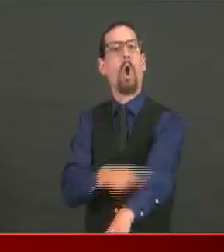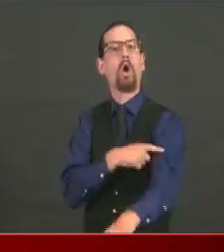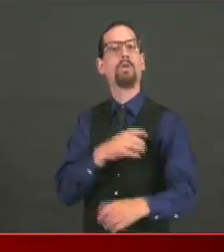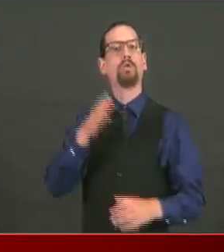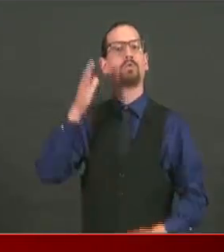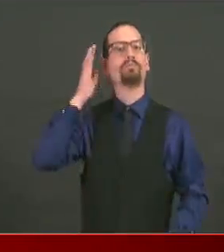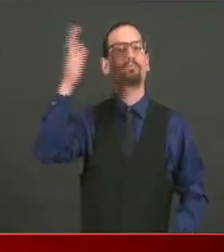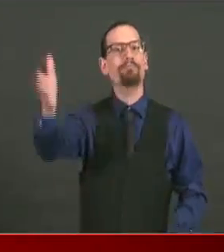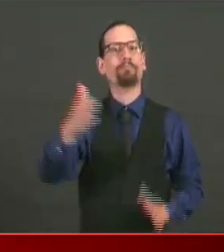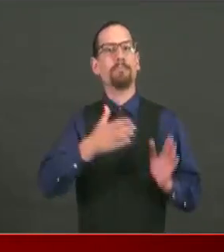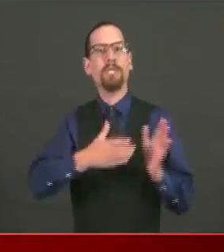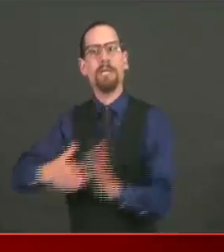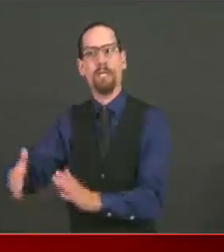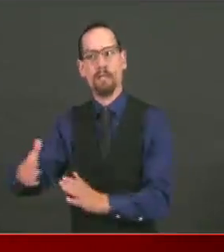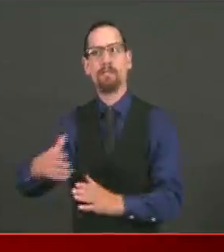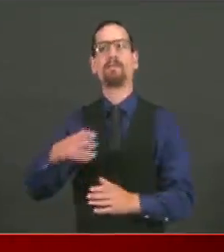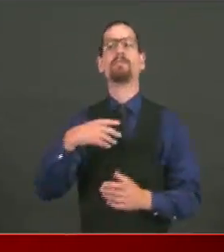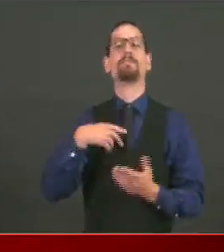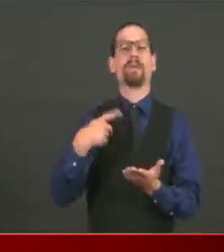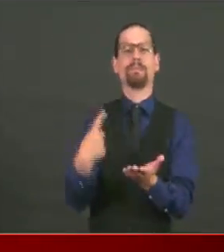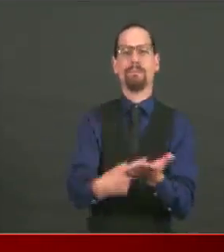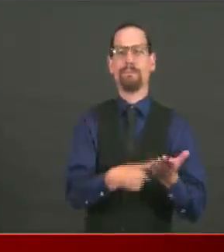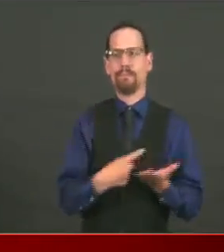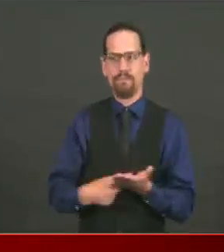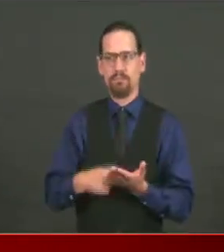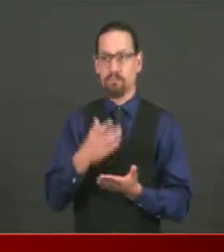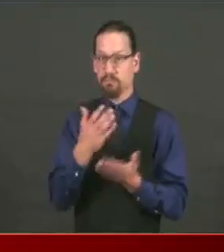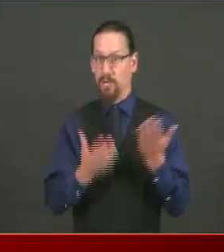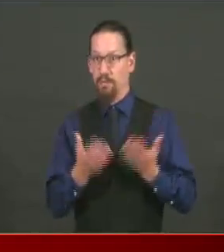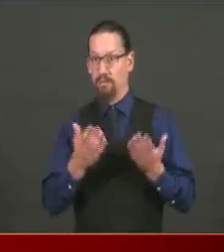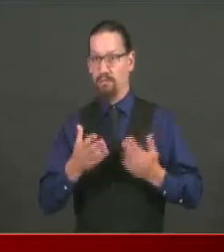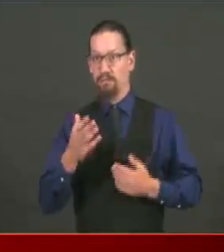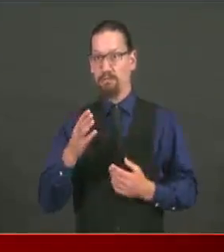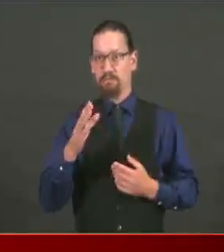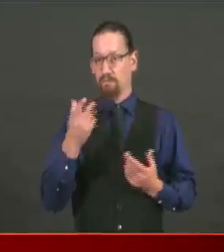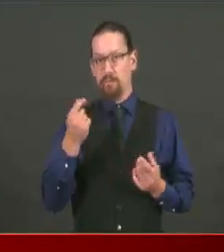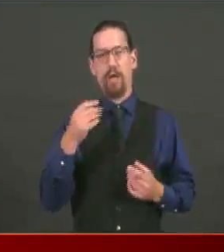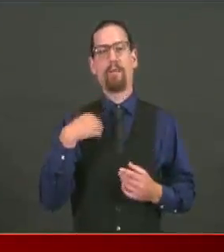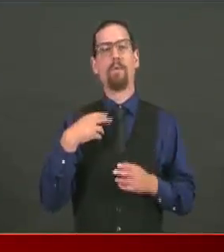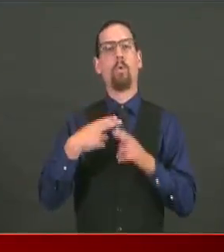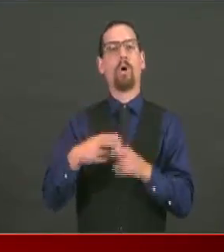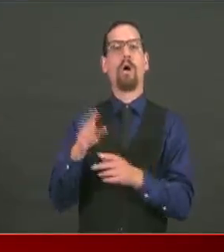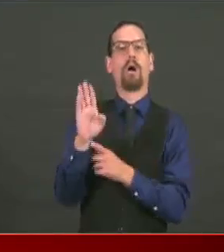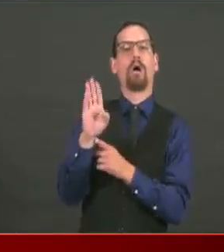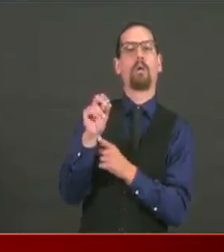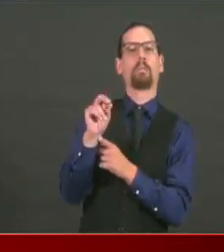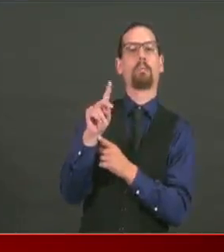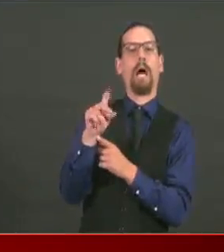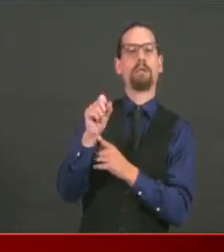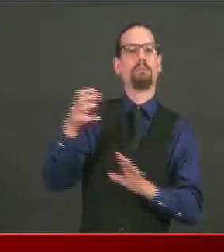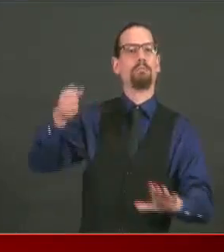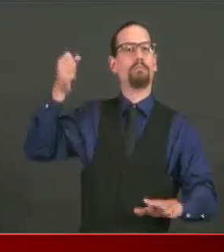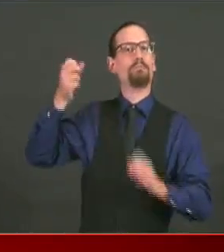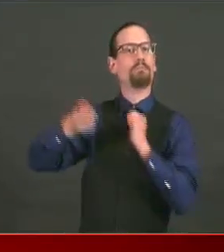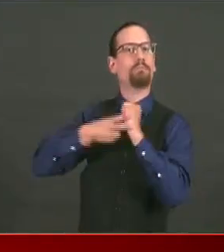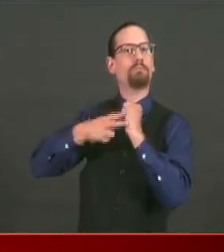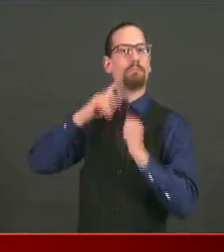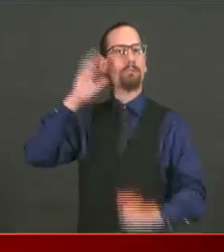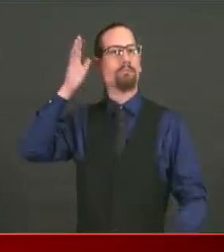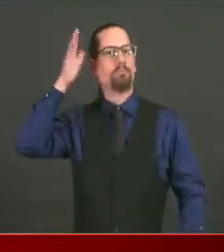going to put bonds on the ballot. We're going to go forward next year. And we're going to keep our eye on the prize of rebuilding Rhode